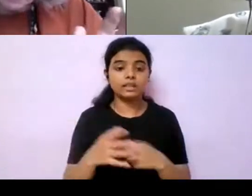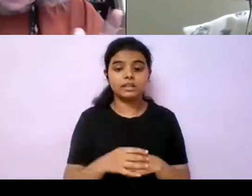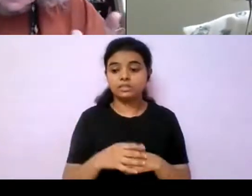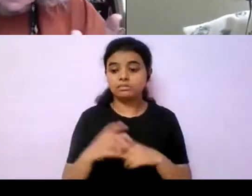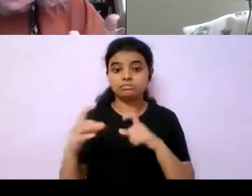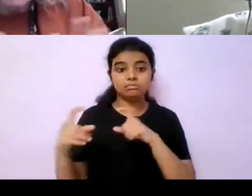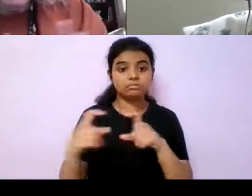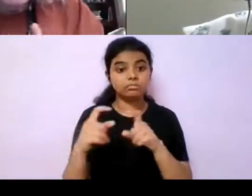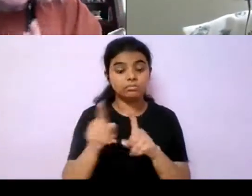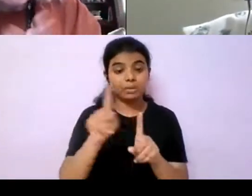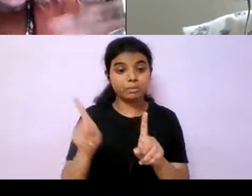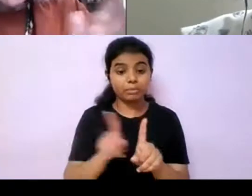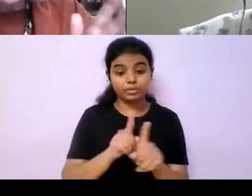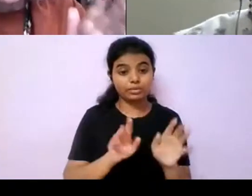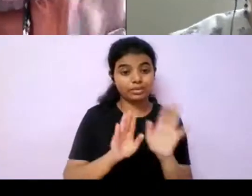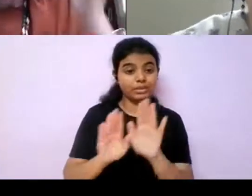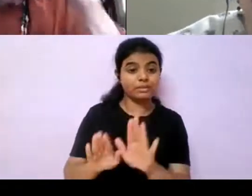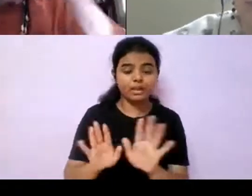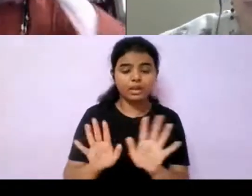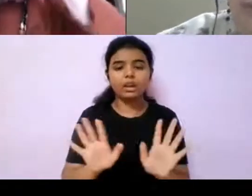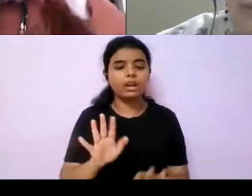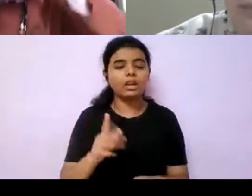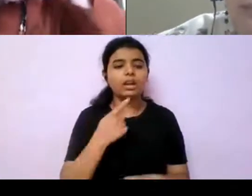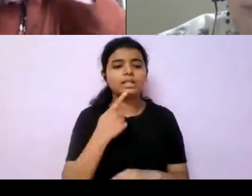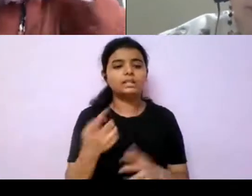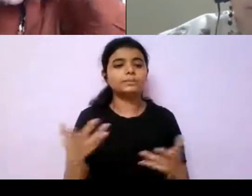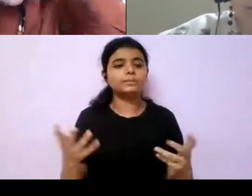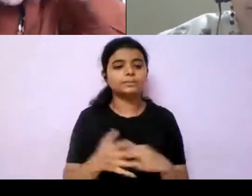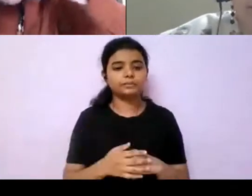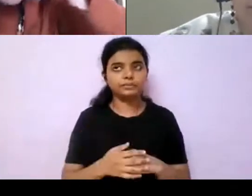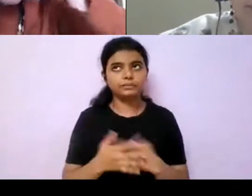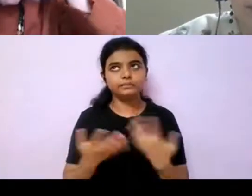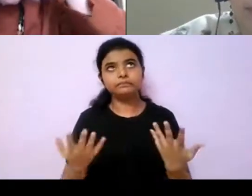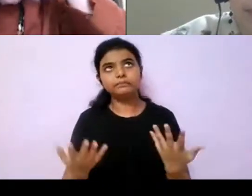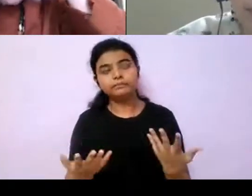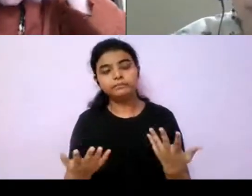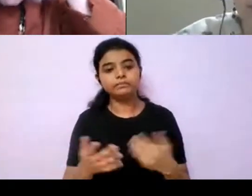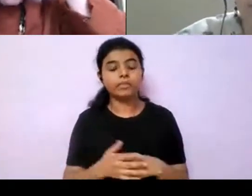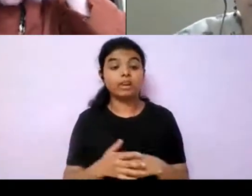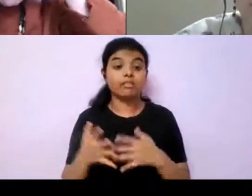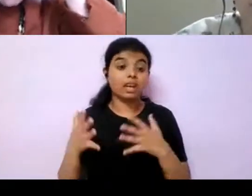also political. So when you have